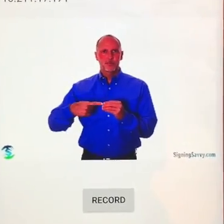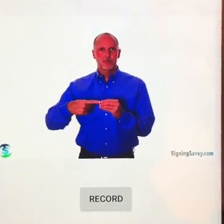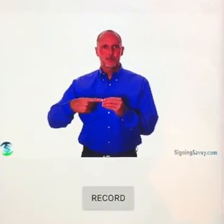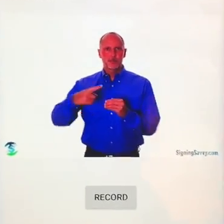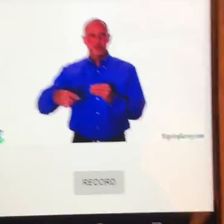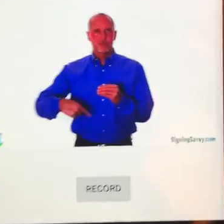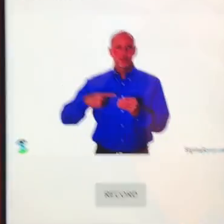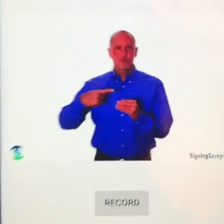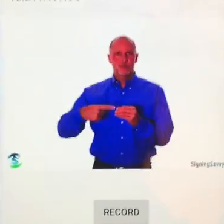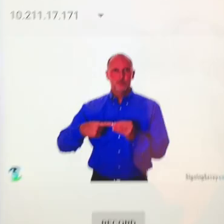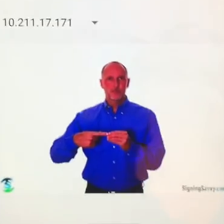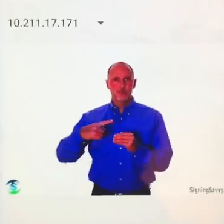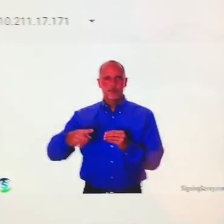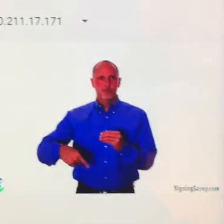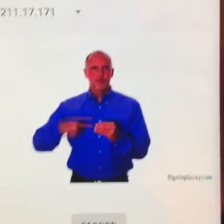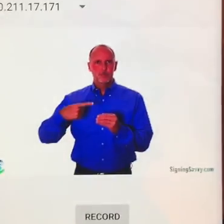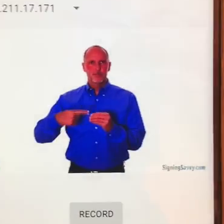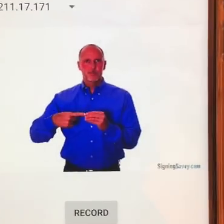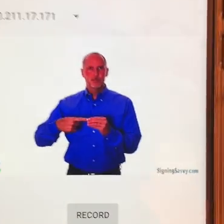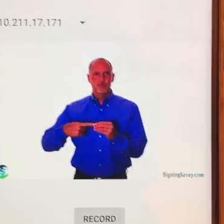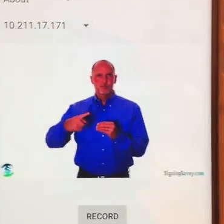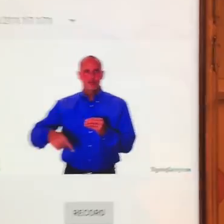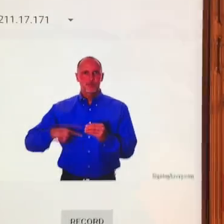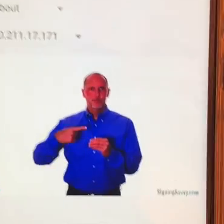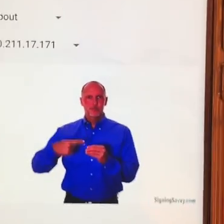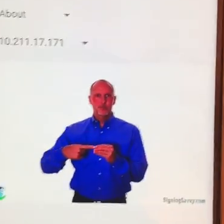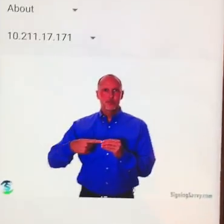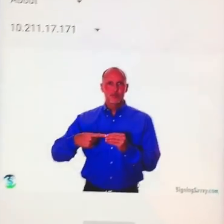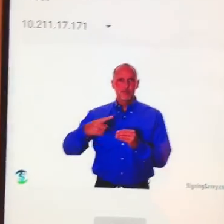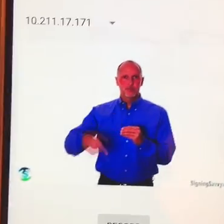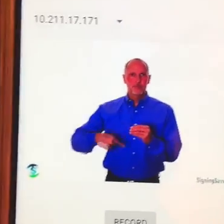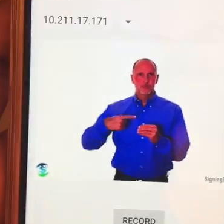have in this assignment we are trying to predict